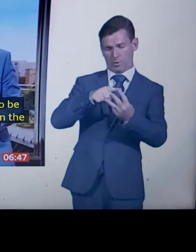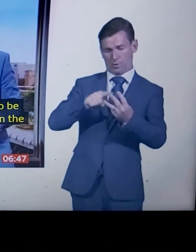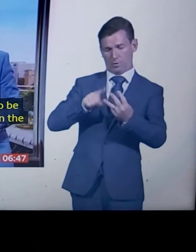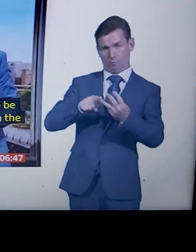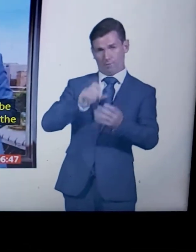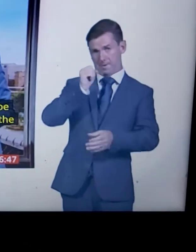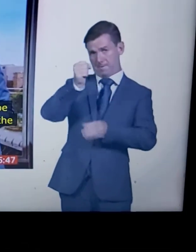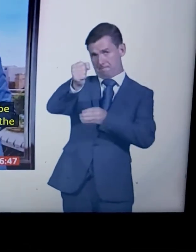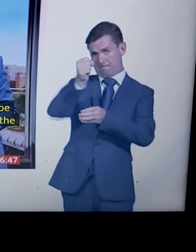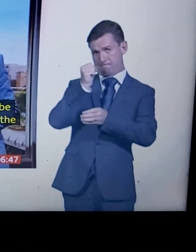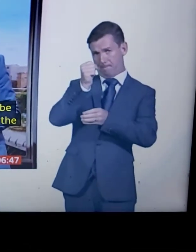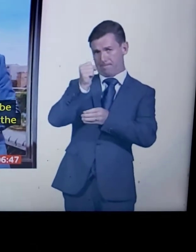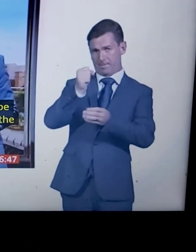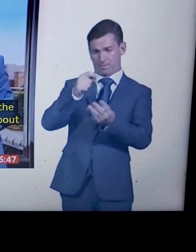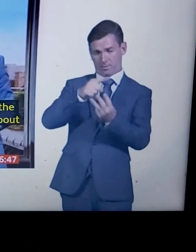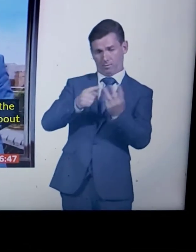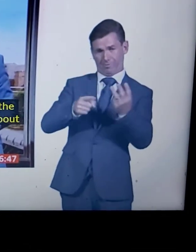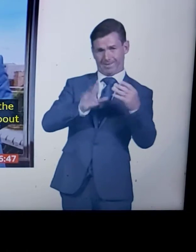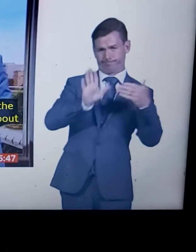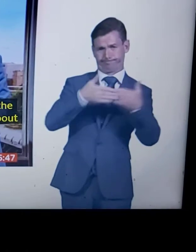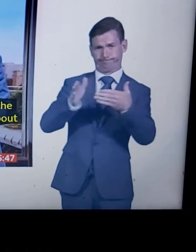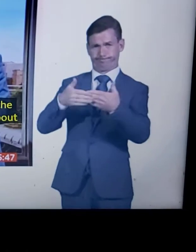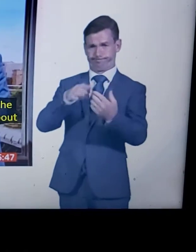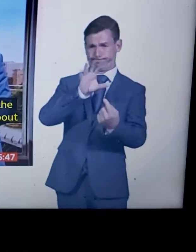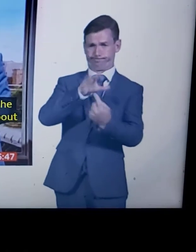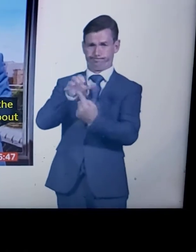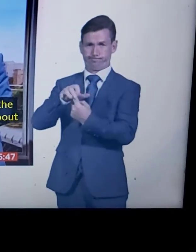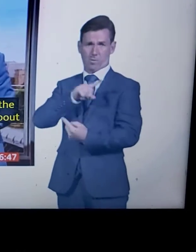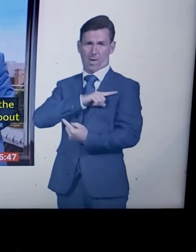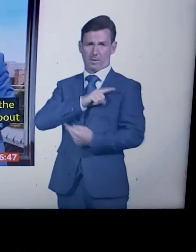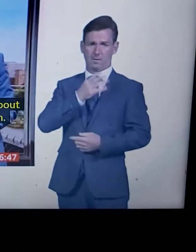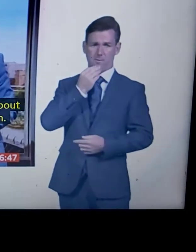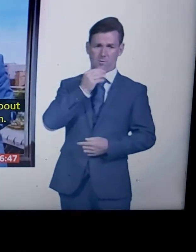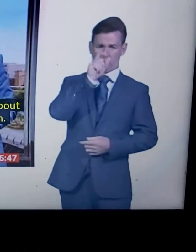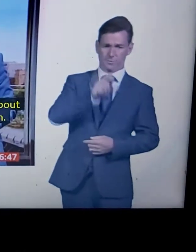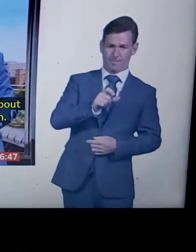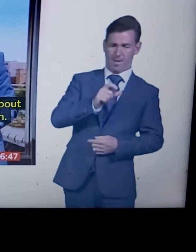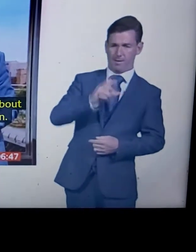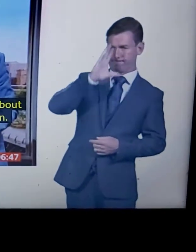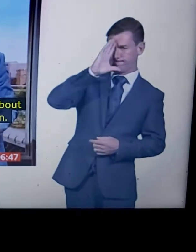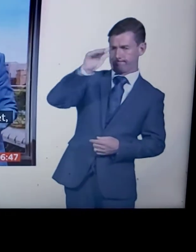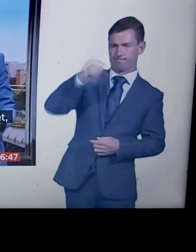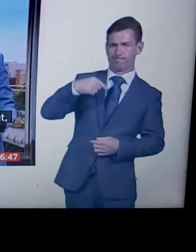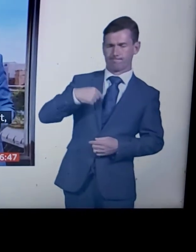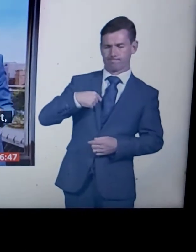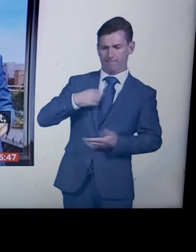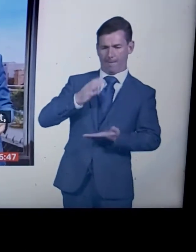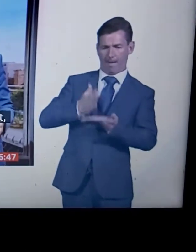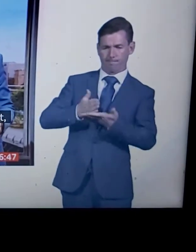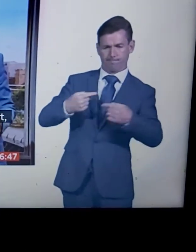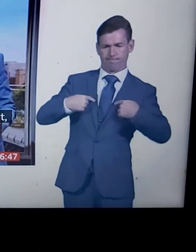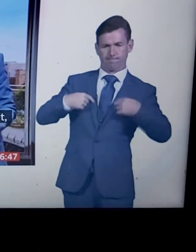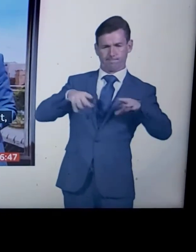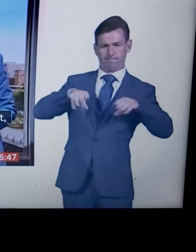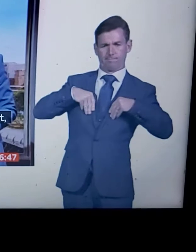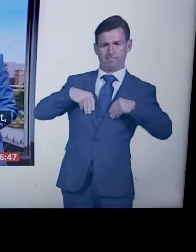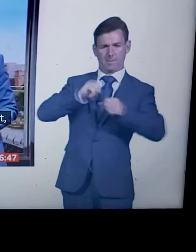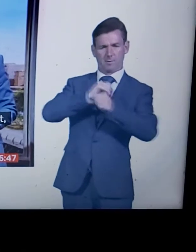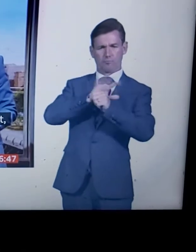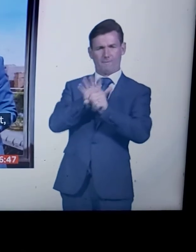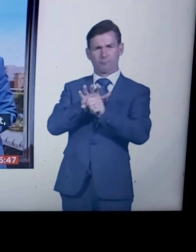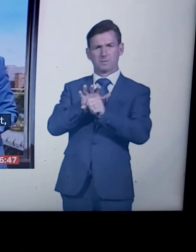West Yorkshire and Hampshire have closed because a customer at each got in touch to say they're tested positive, but guidance says not necessarily to close the